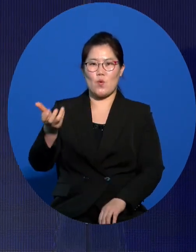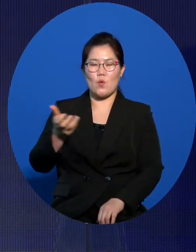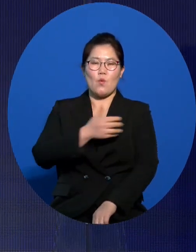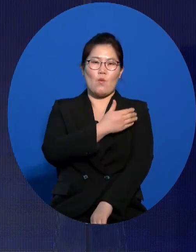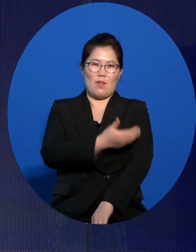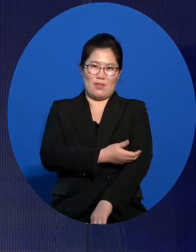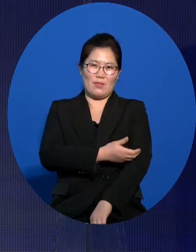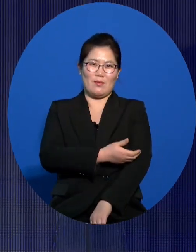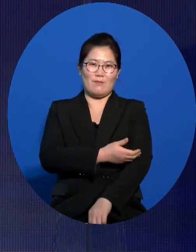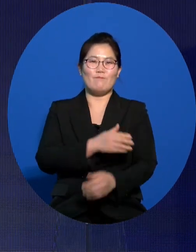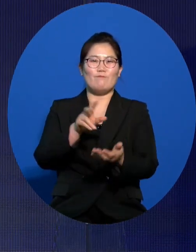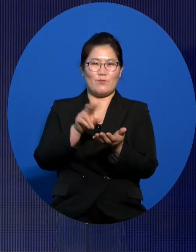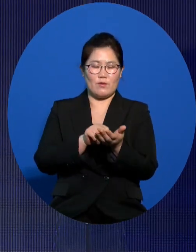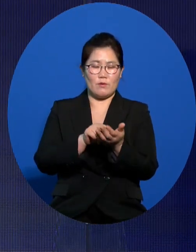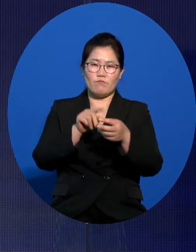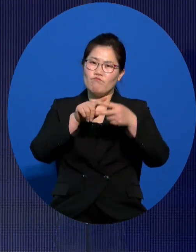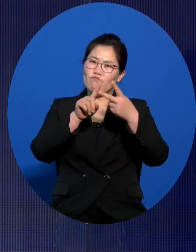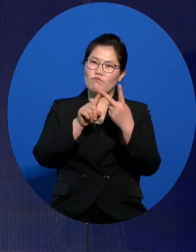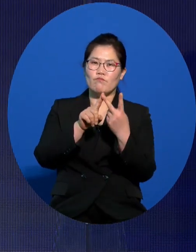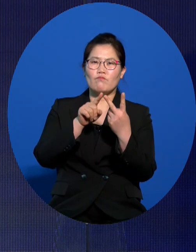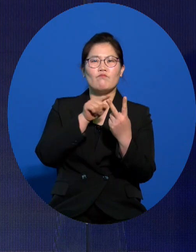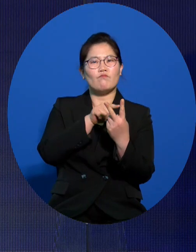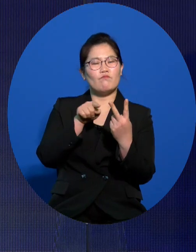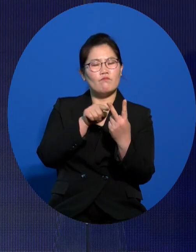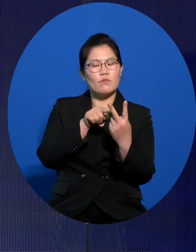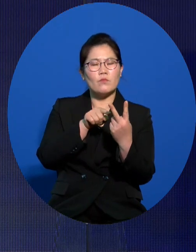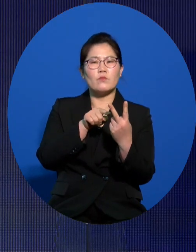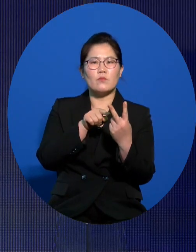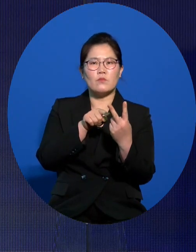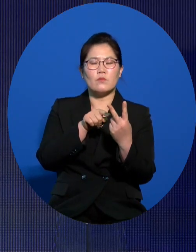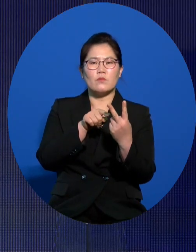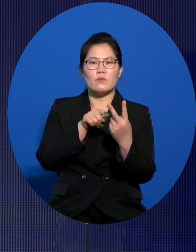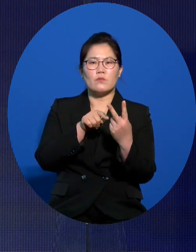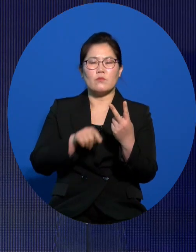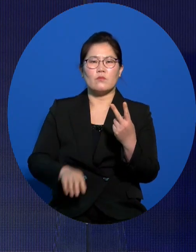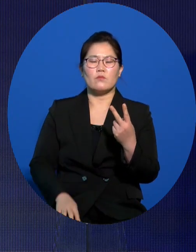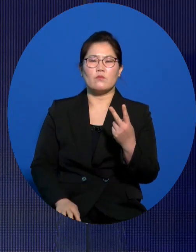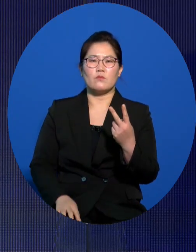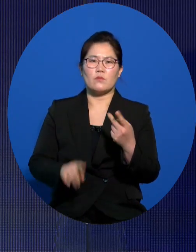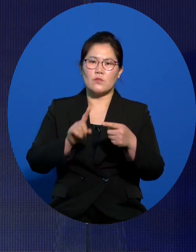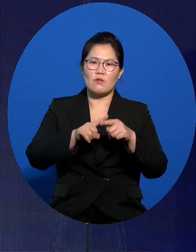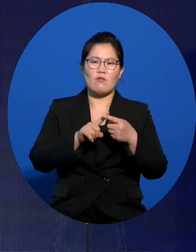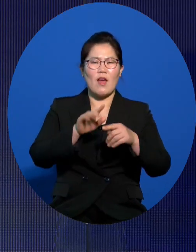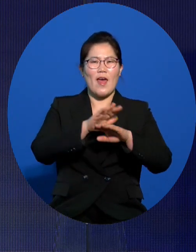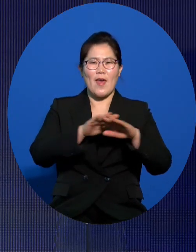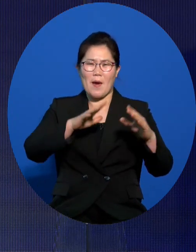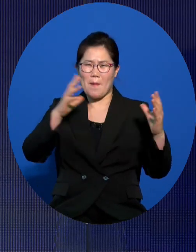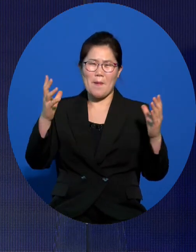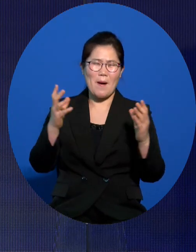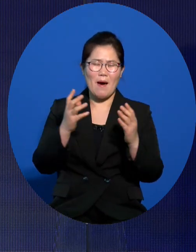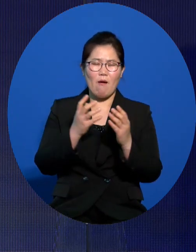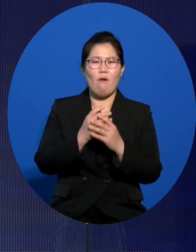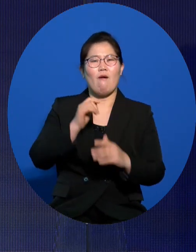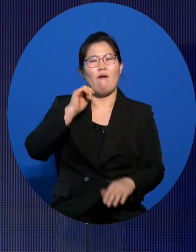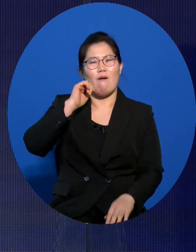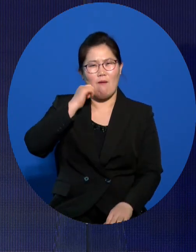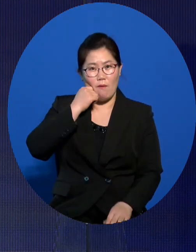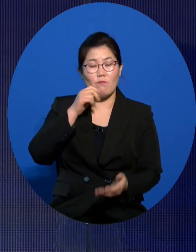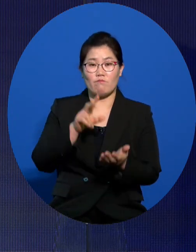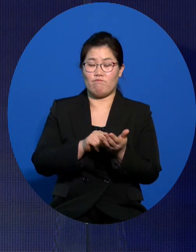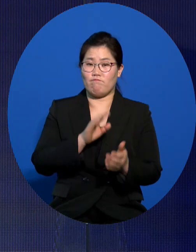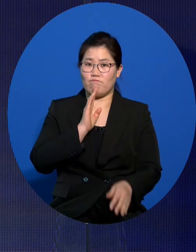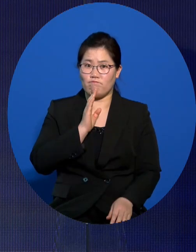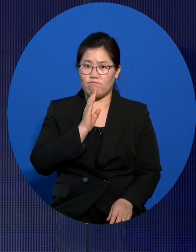right to mobility of persons with disabilities. And these are very broad issues. These are very